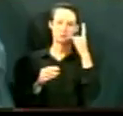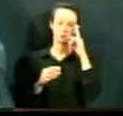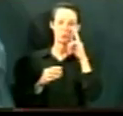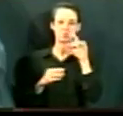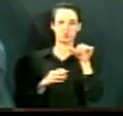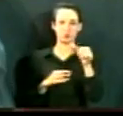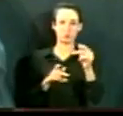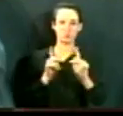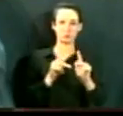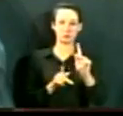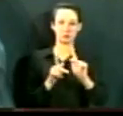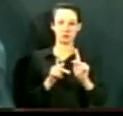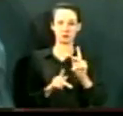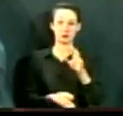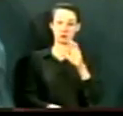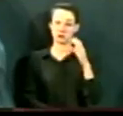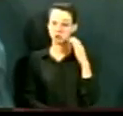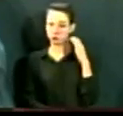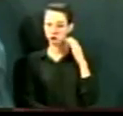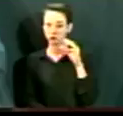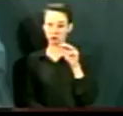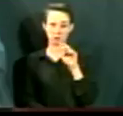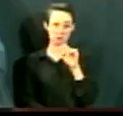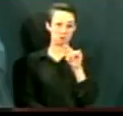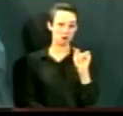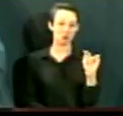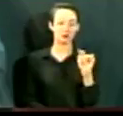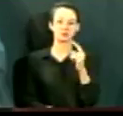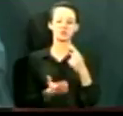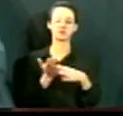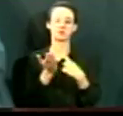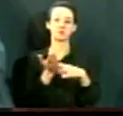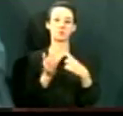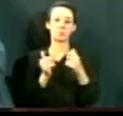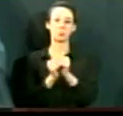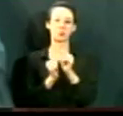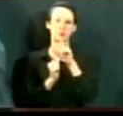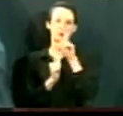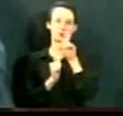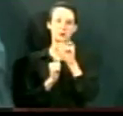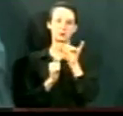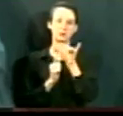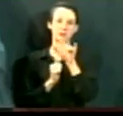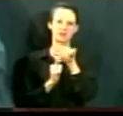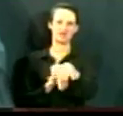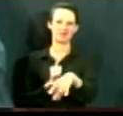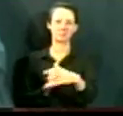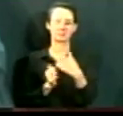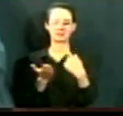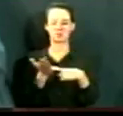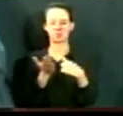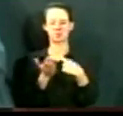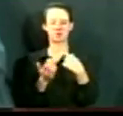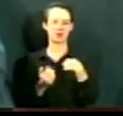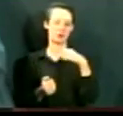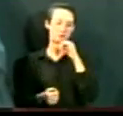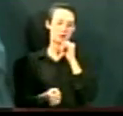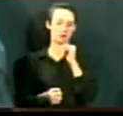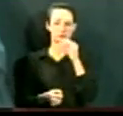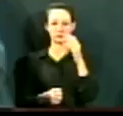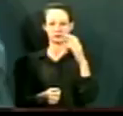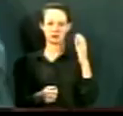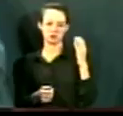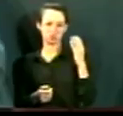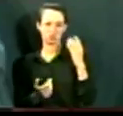Matt McWhorter's here. Sometimes if those questions like that, sometimes I'm not the person that's the chair of the committee. So